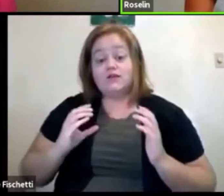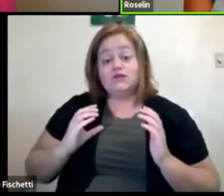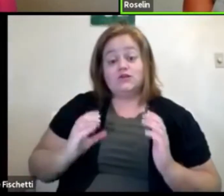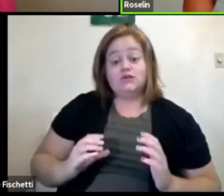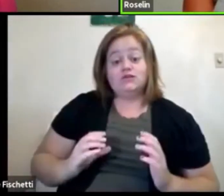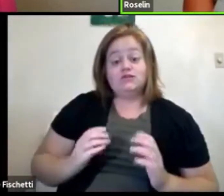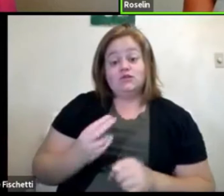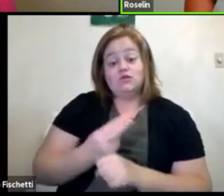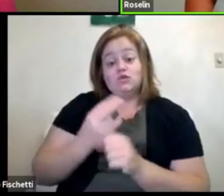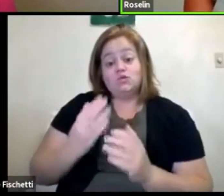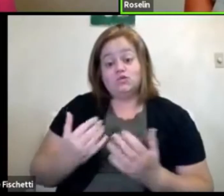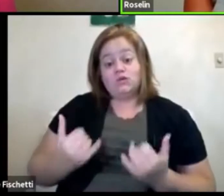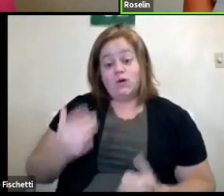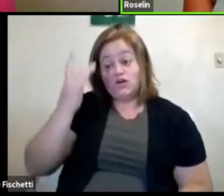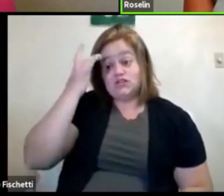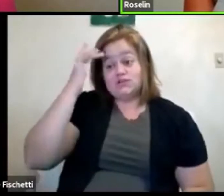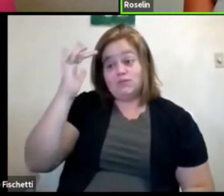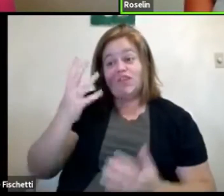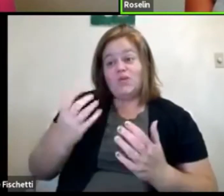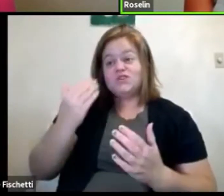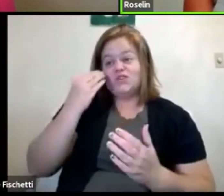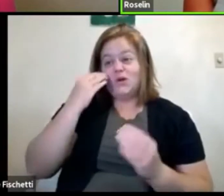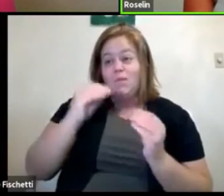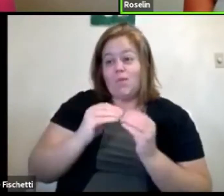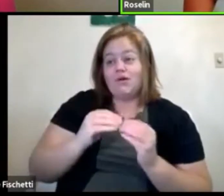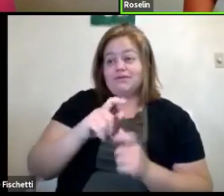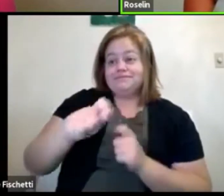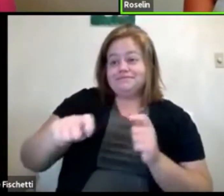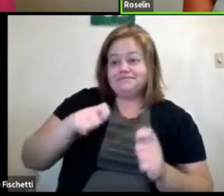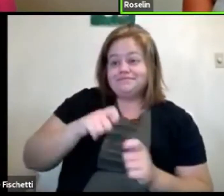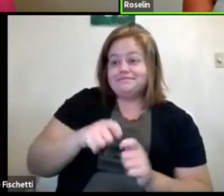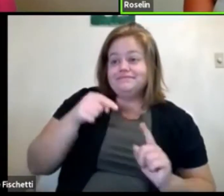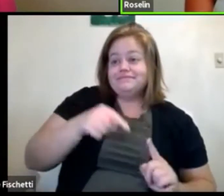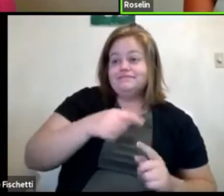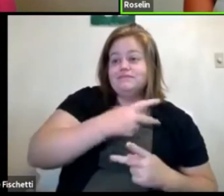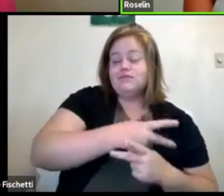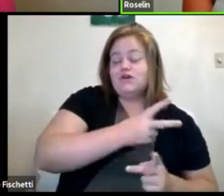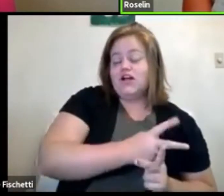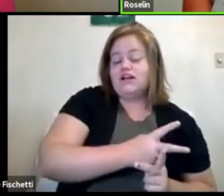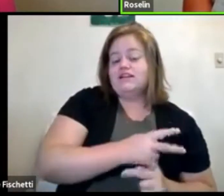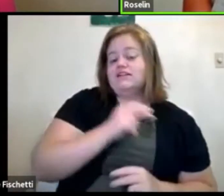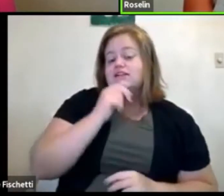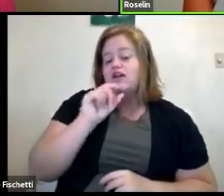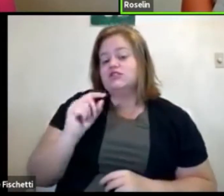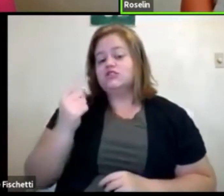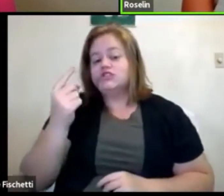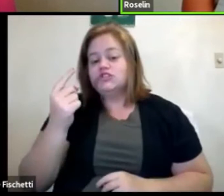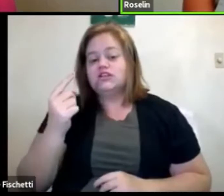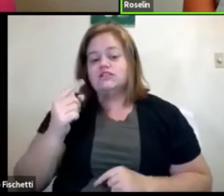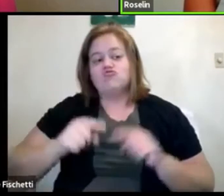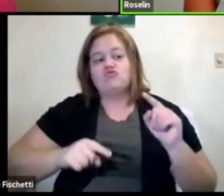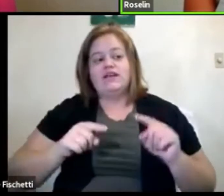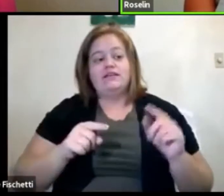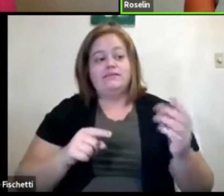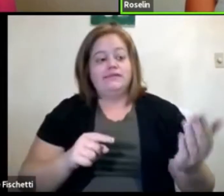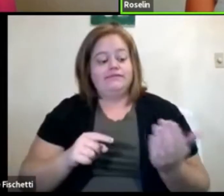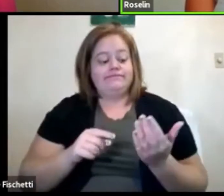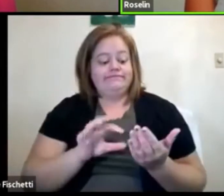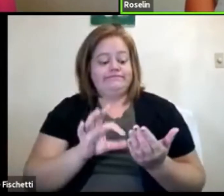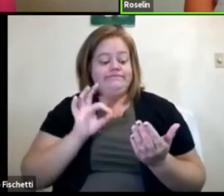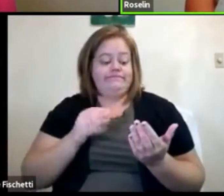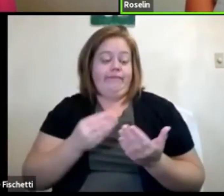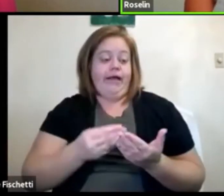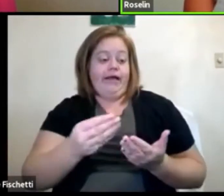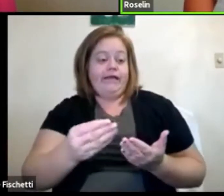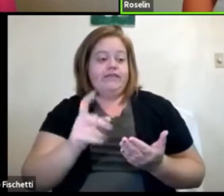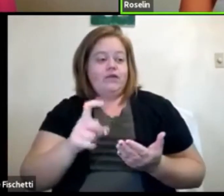like you mentioned, they want to know more about the products. It's not just, randomly picking something off the shelf, but they really want to